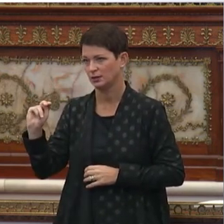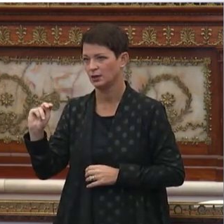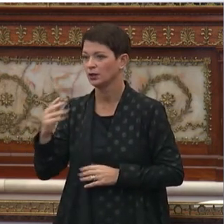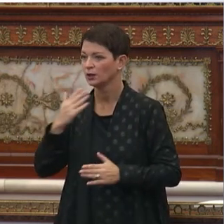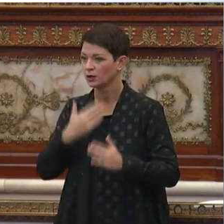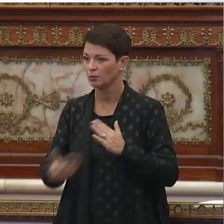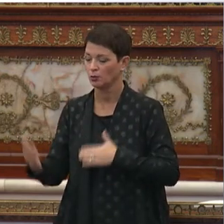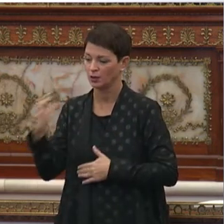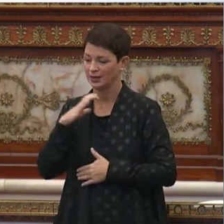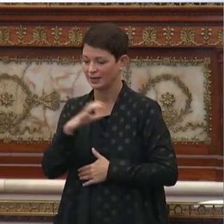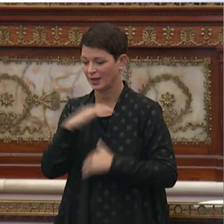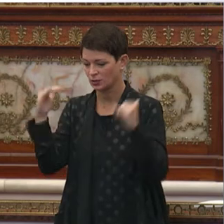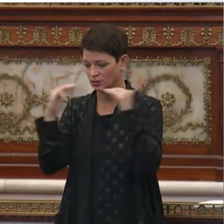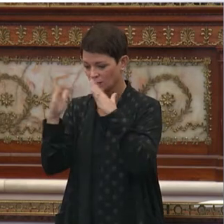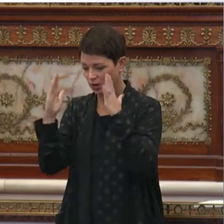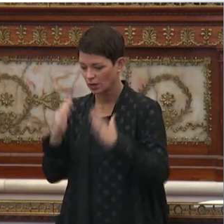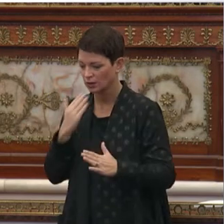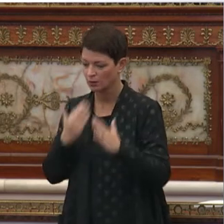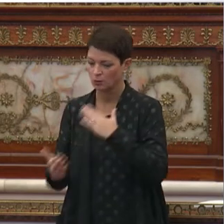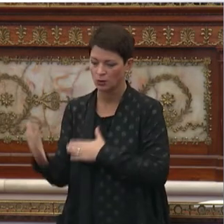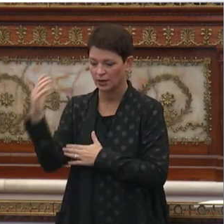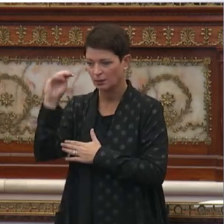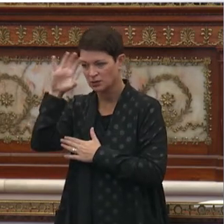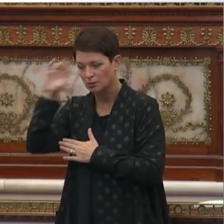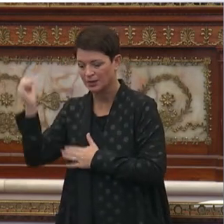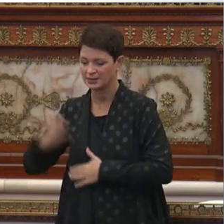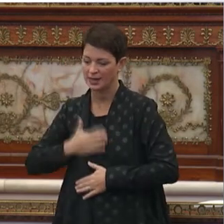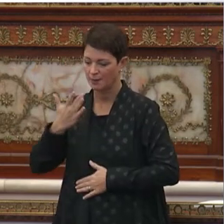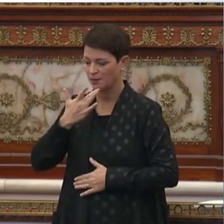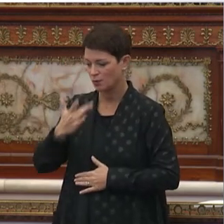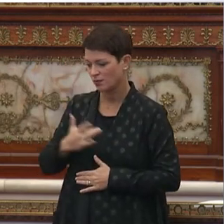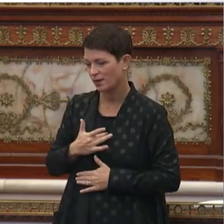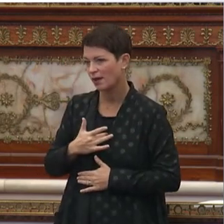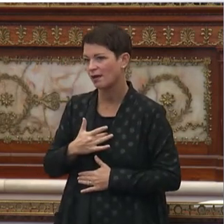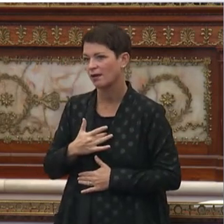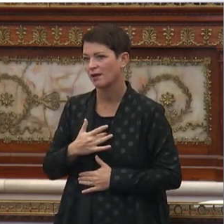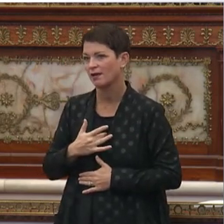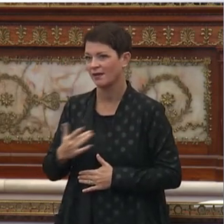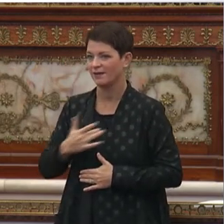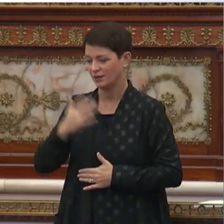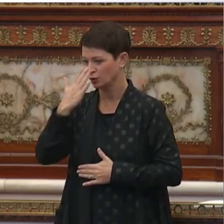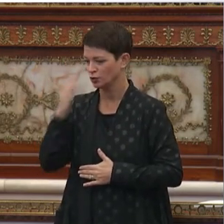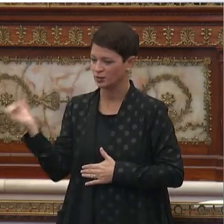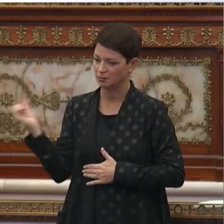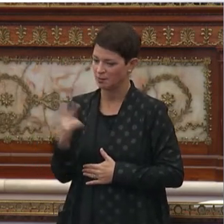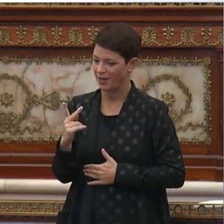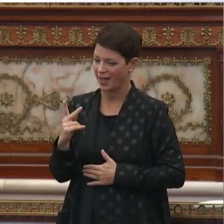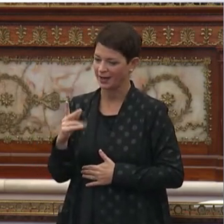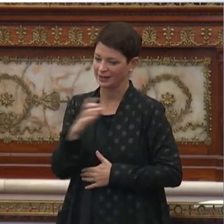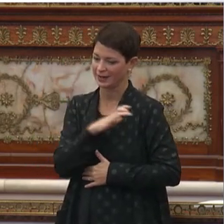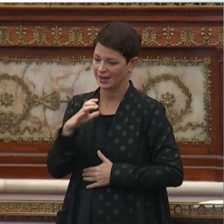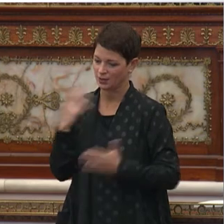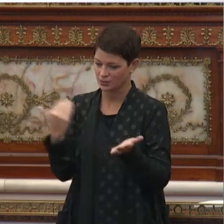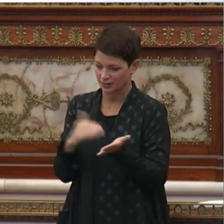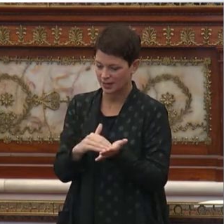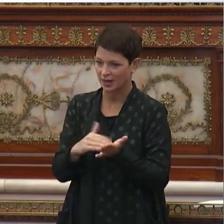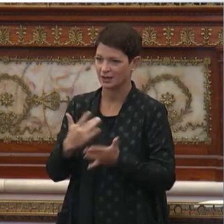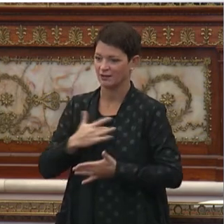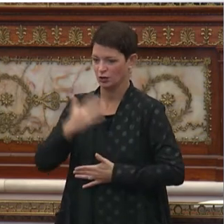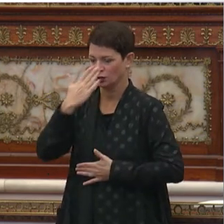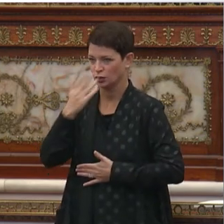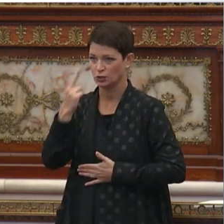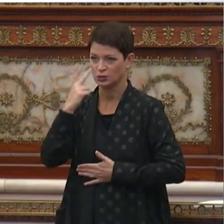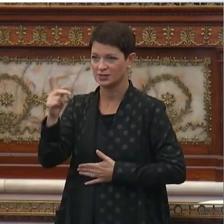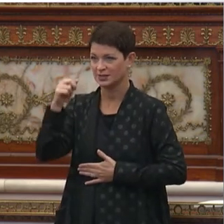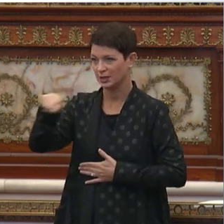Good morning, Council colleagues. Good morning, Council President. Happy birthday. Feels good to be back in the City Council. It feels good to see all